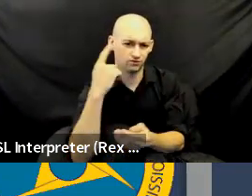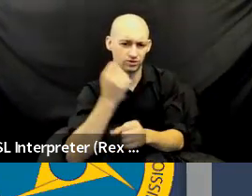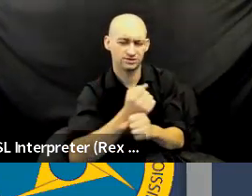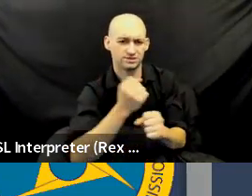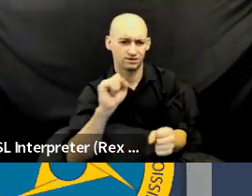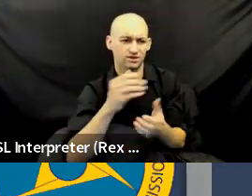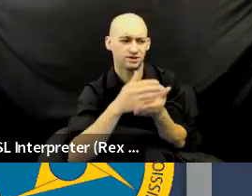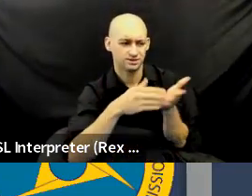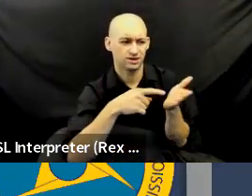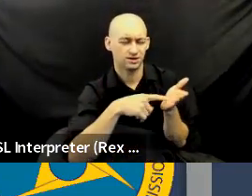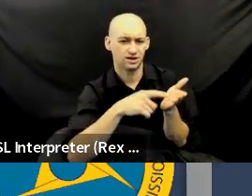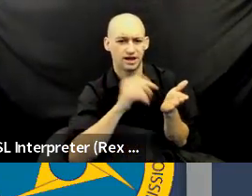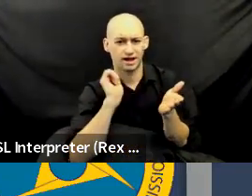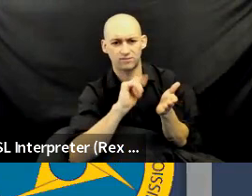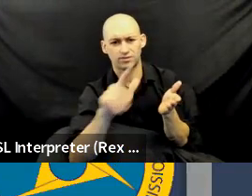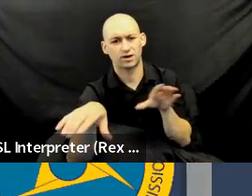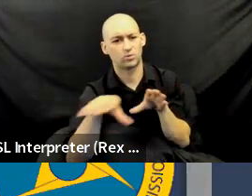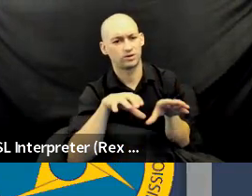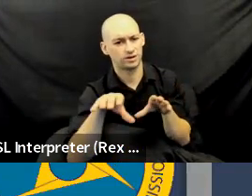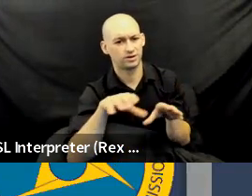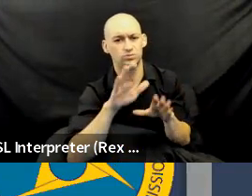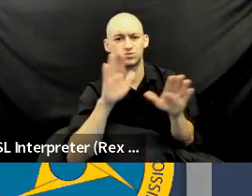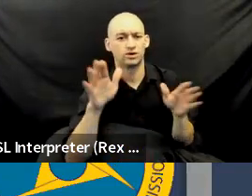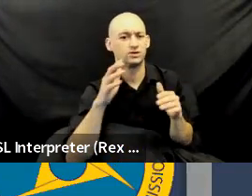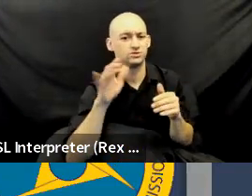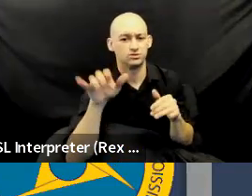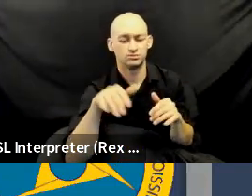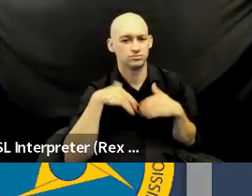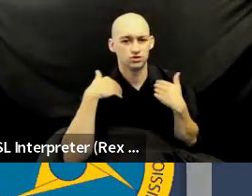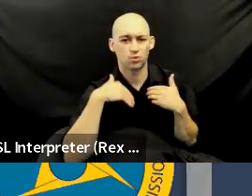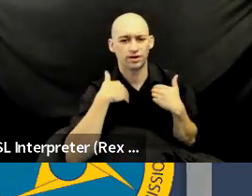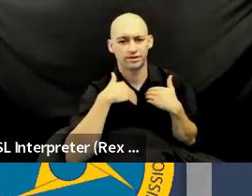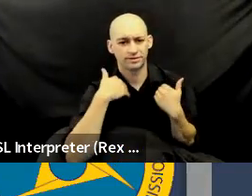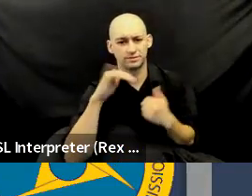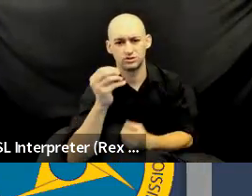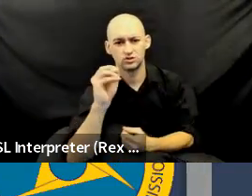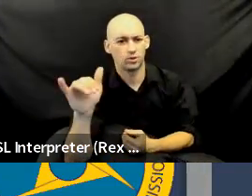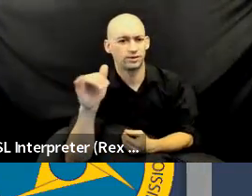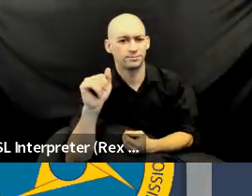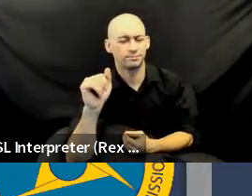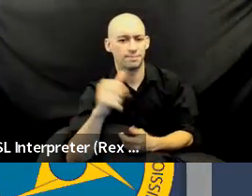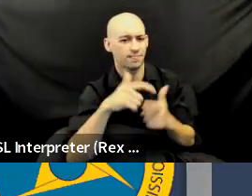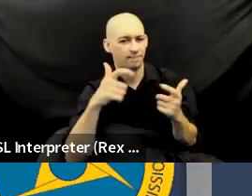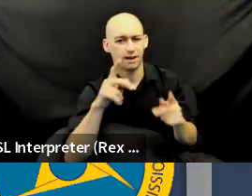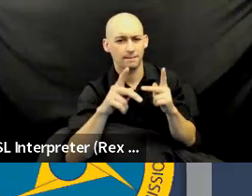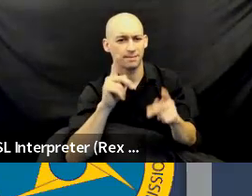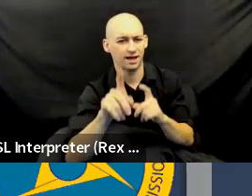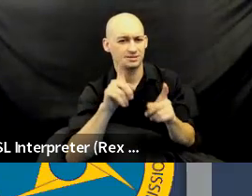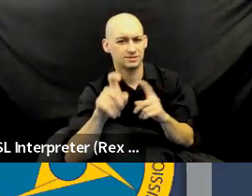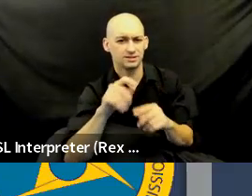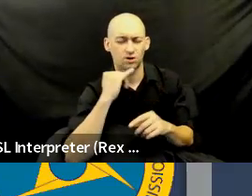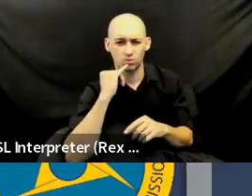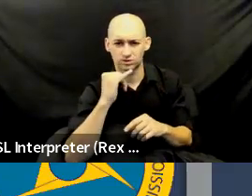aspects, everything that was done. It was such a joy. And lots of people are asking, is it only going to happen every